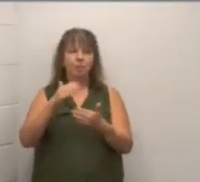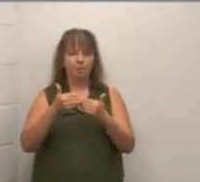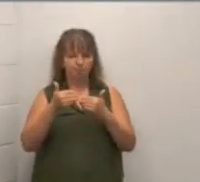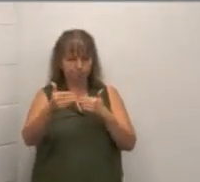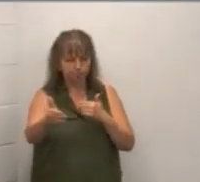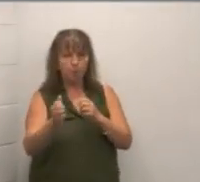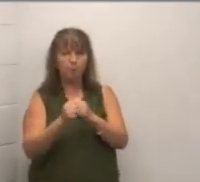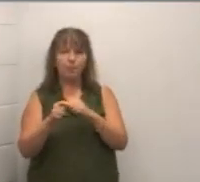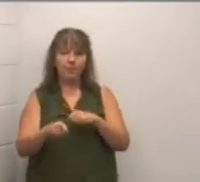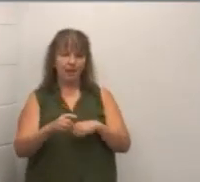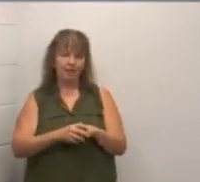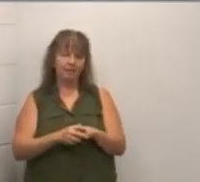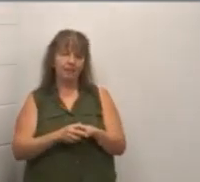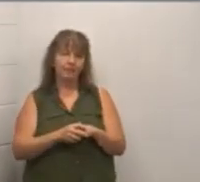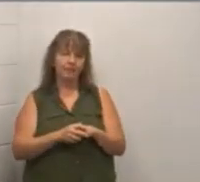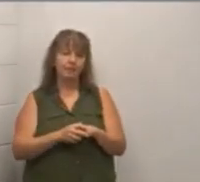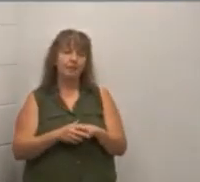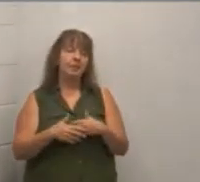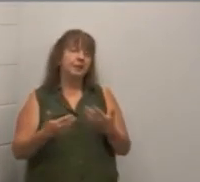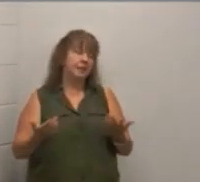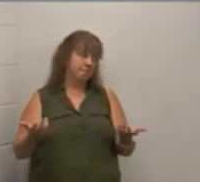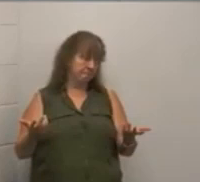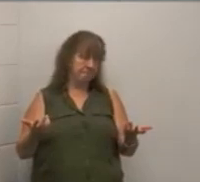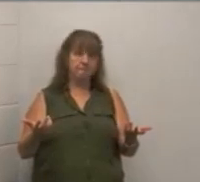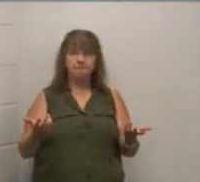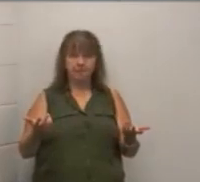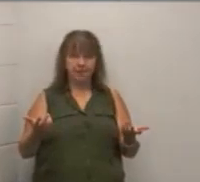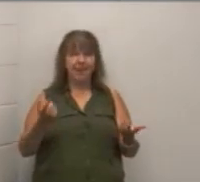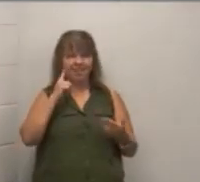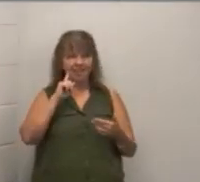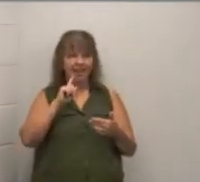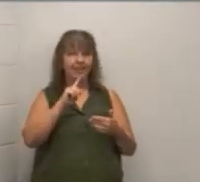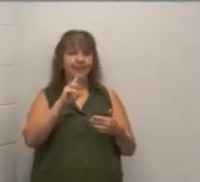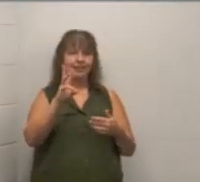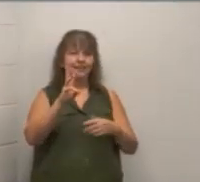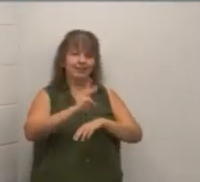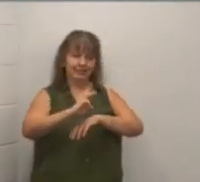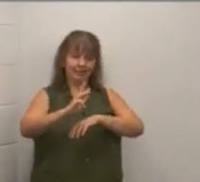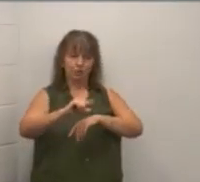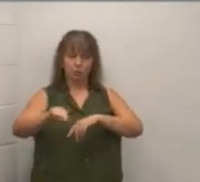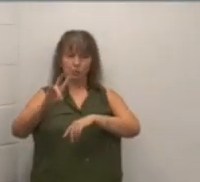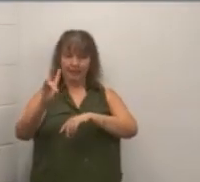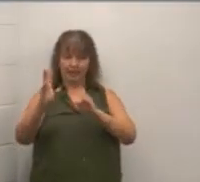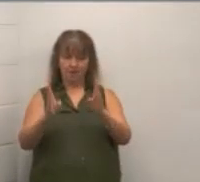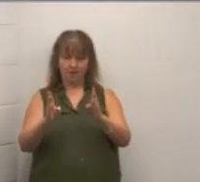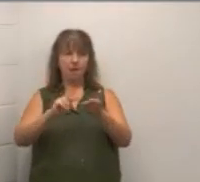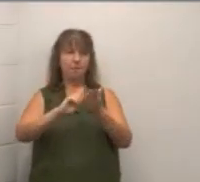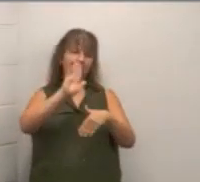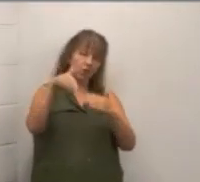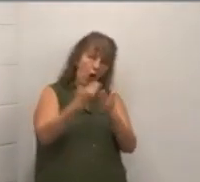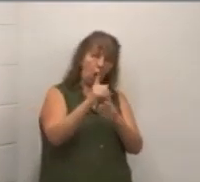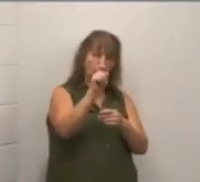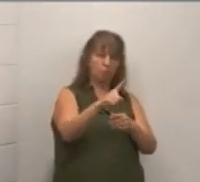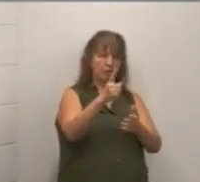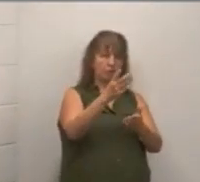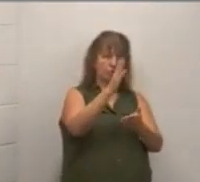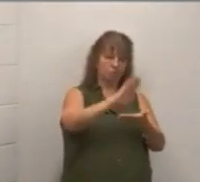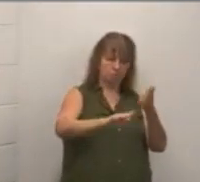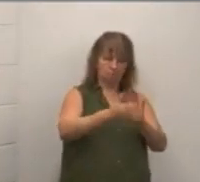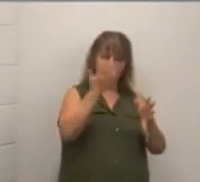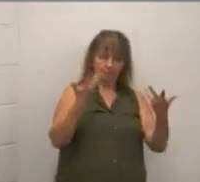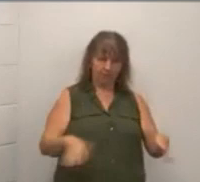there. And I think that at that point, we would have all questions and answers complete, and we'll have both of